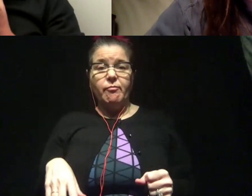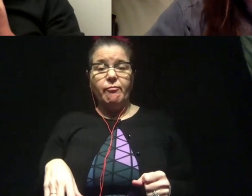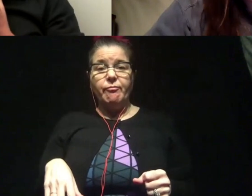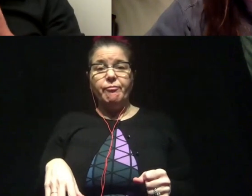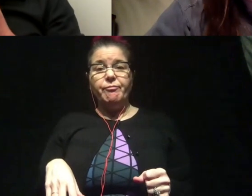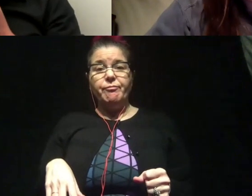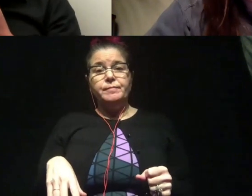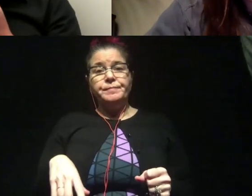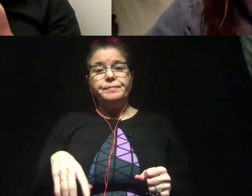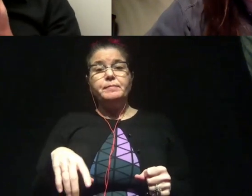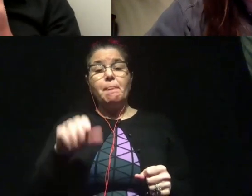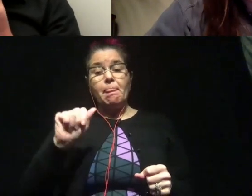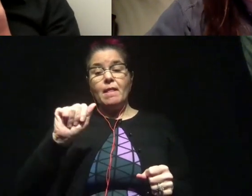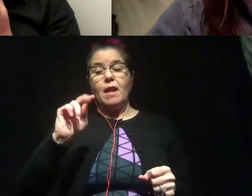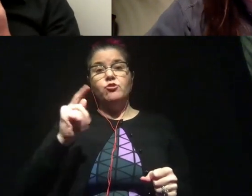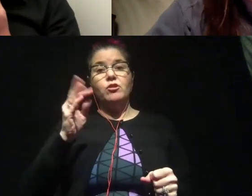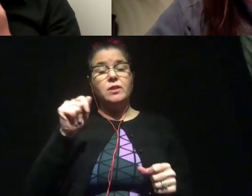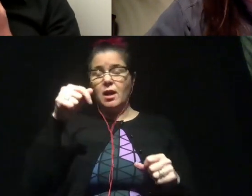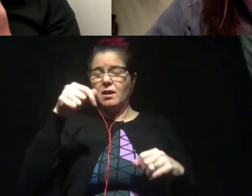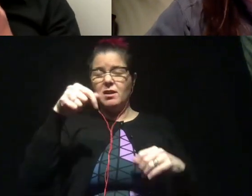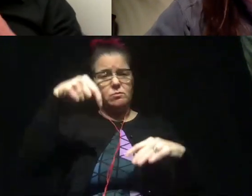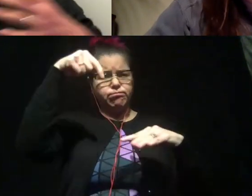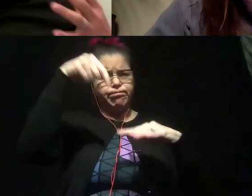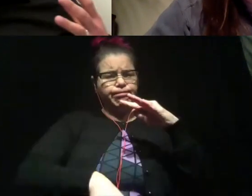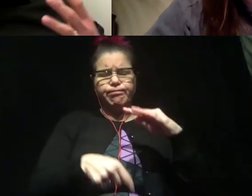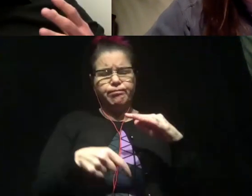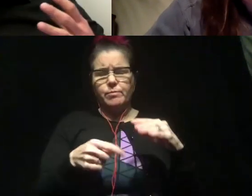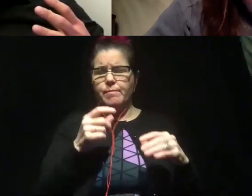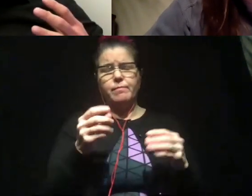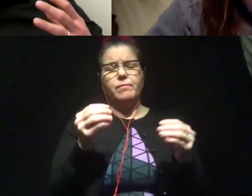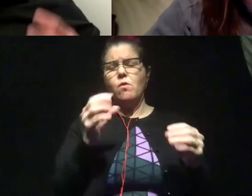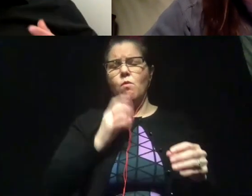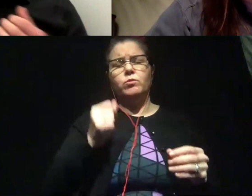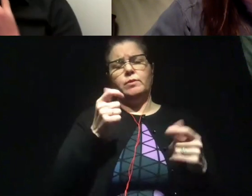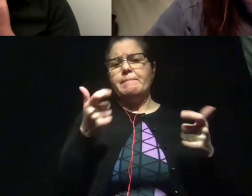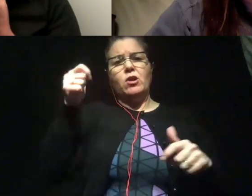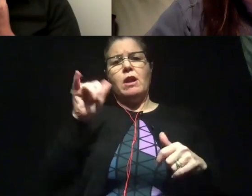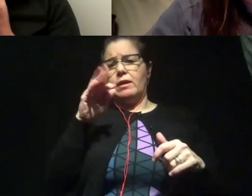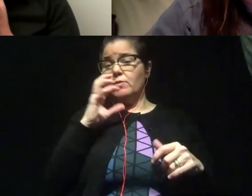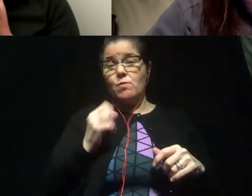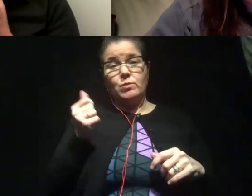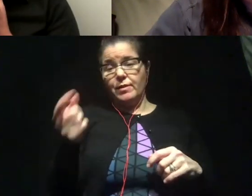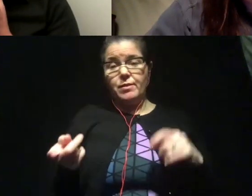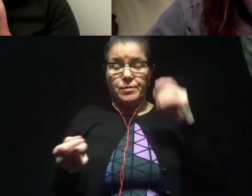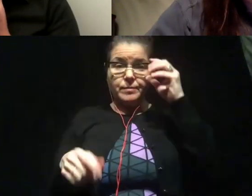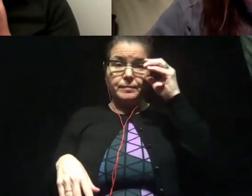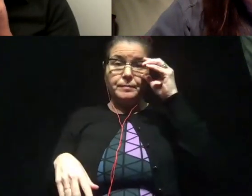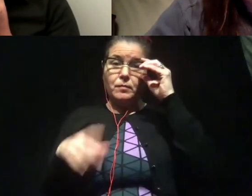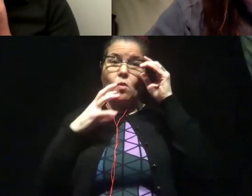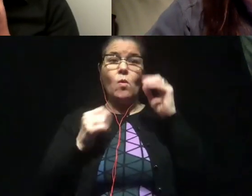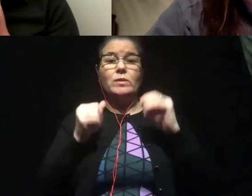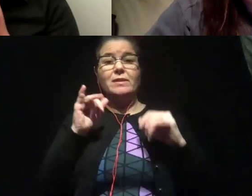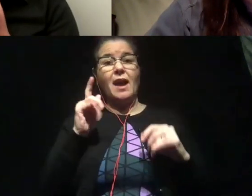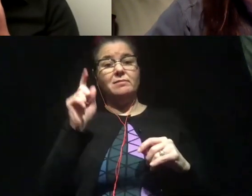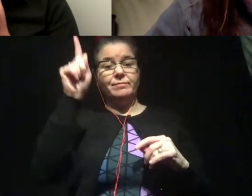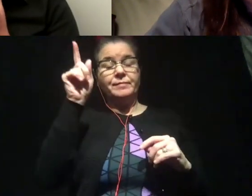And in Antarctica, it gets much, much older. Antarctica is much bigger. The ice is older there. The oldest ice they've found